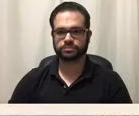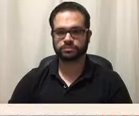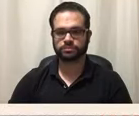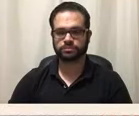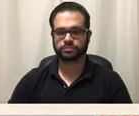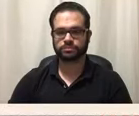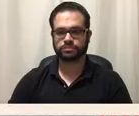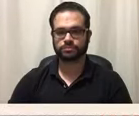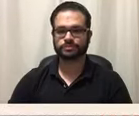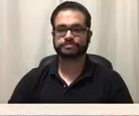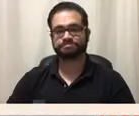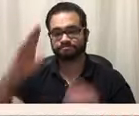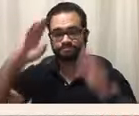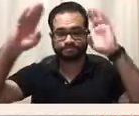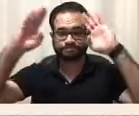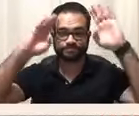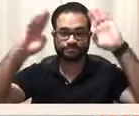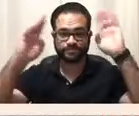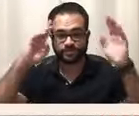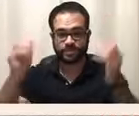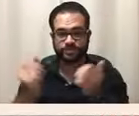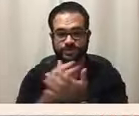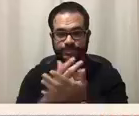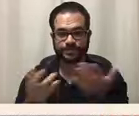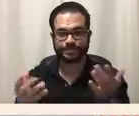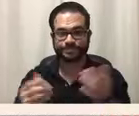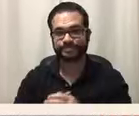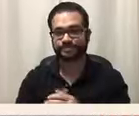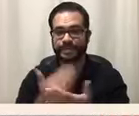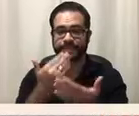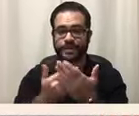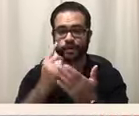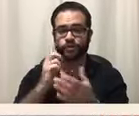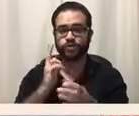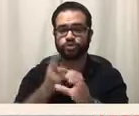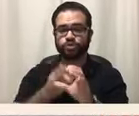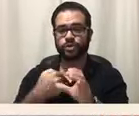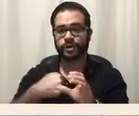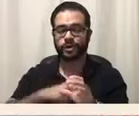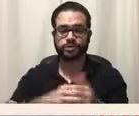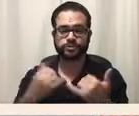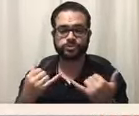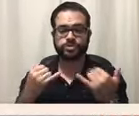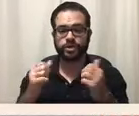Hello, everyone. Thank you for joining us today with Creative Leaps.